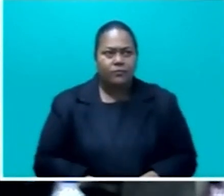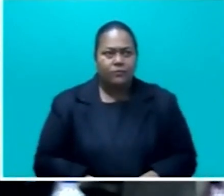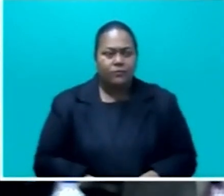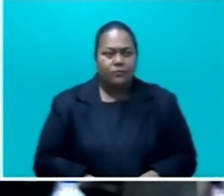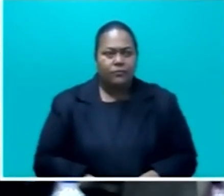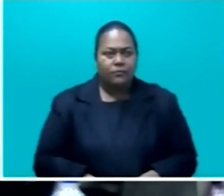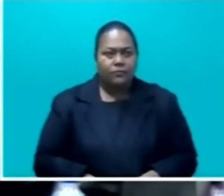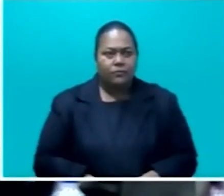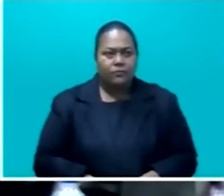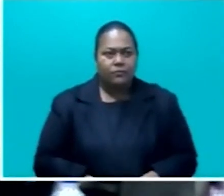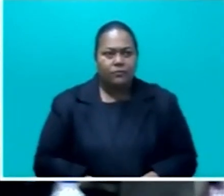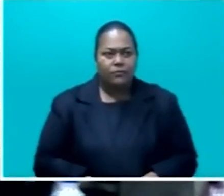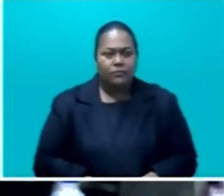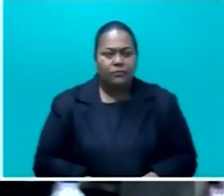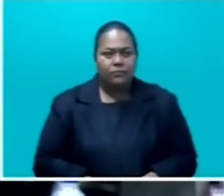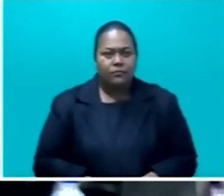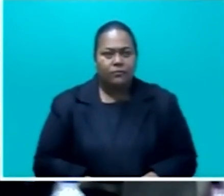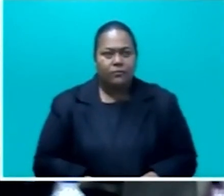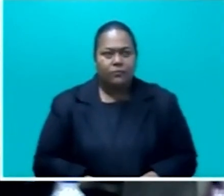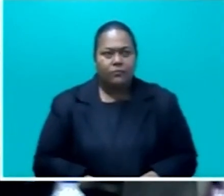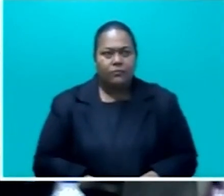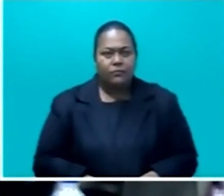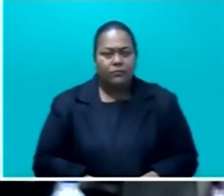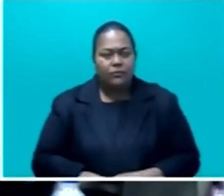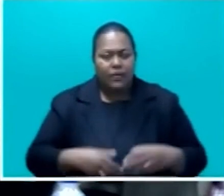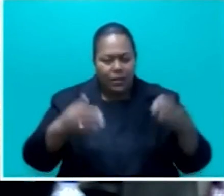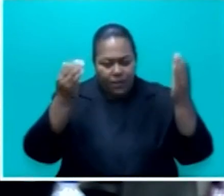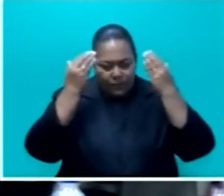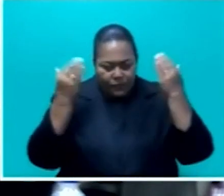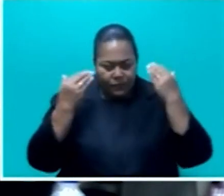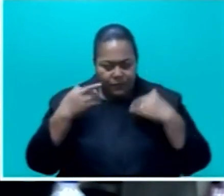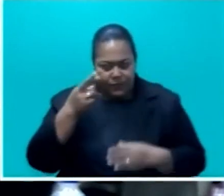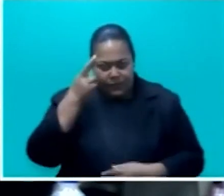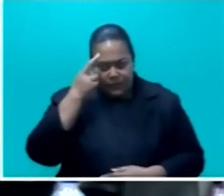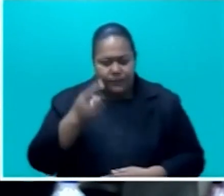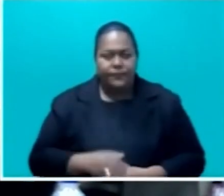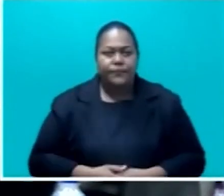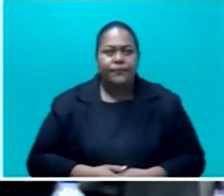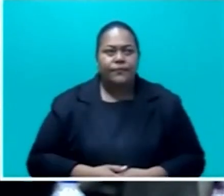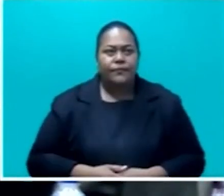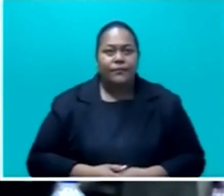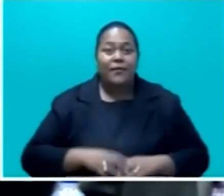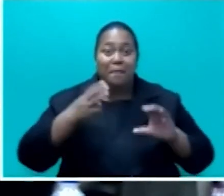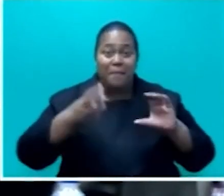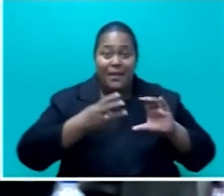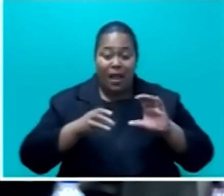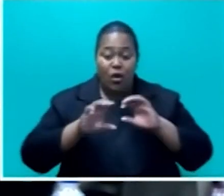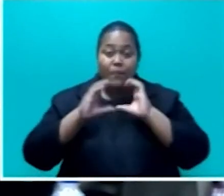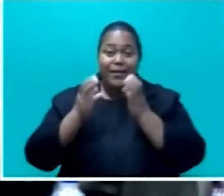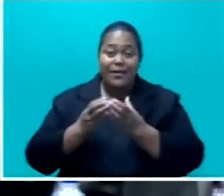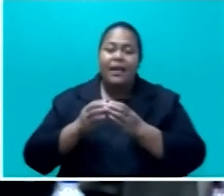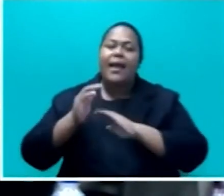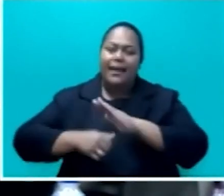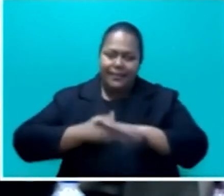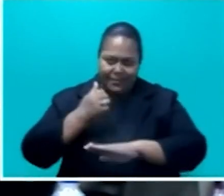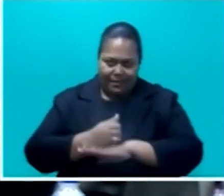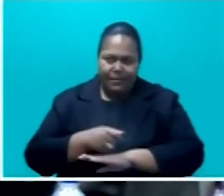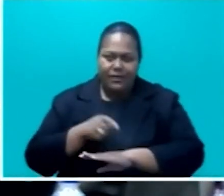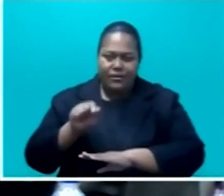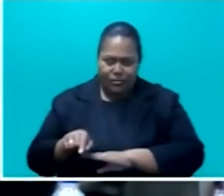Mr. Speaker, sir, the Media Tribunal was also established under the Act to hear complaints referred to it from the